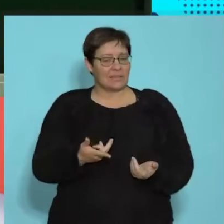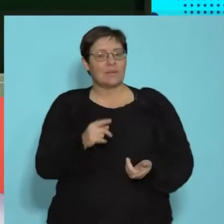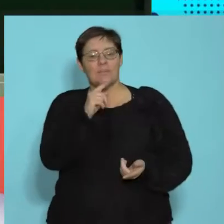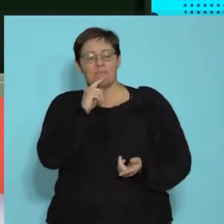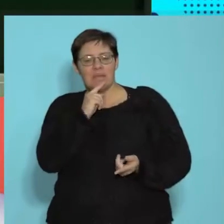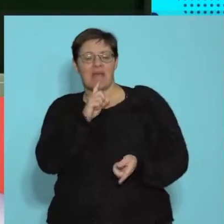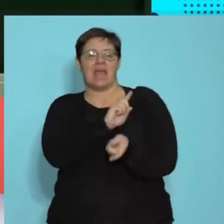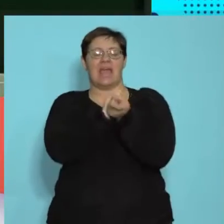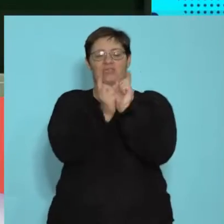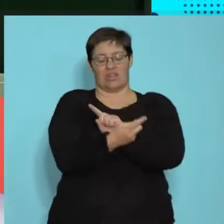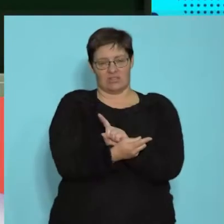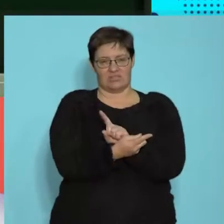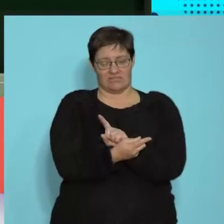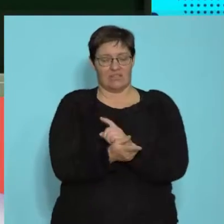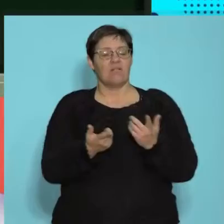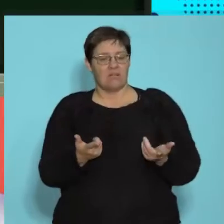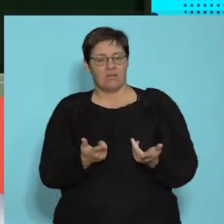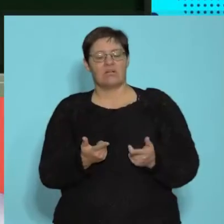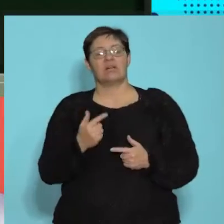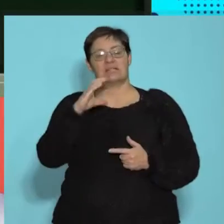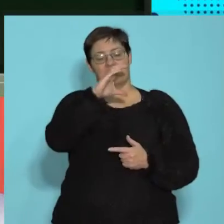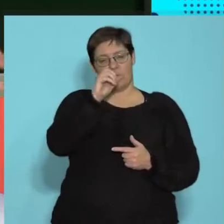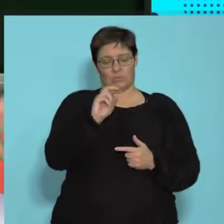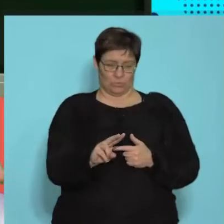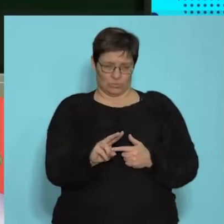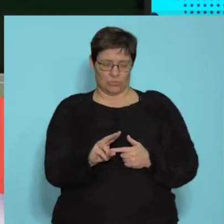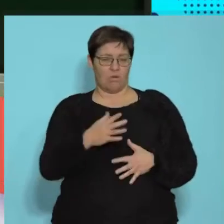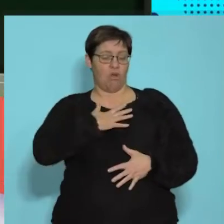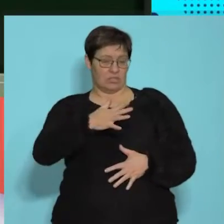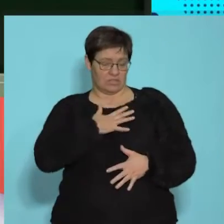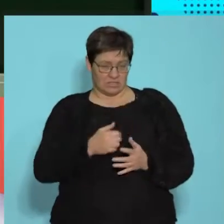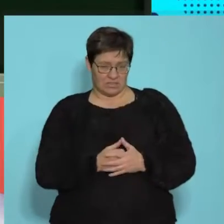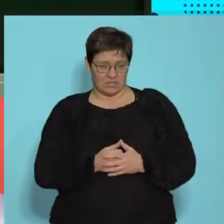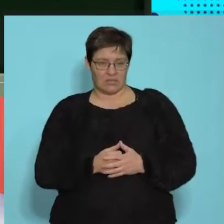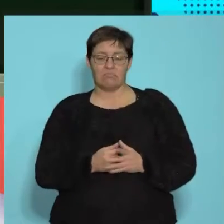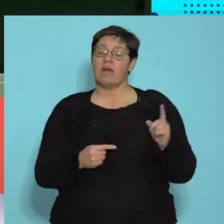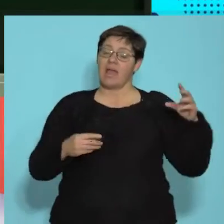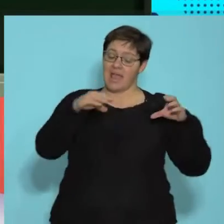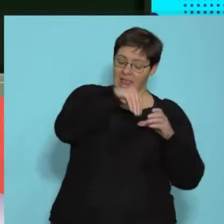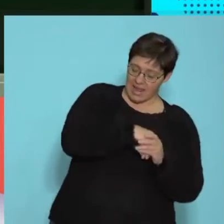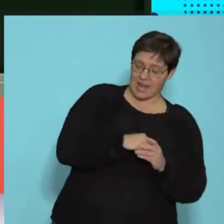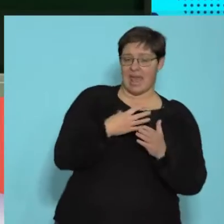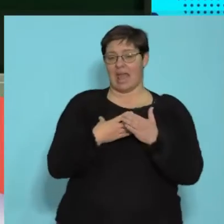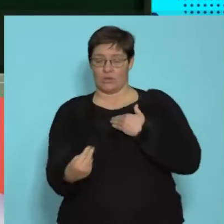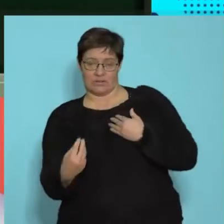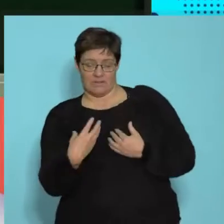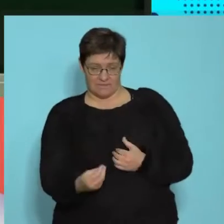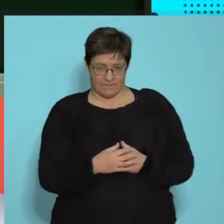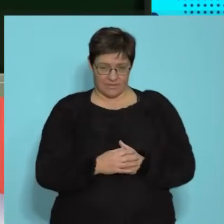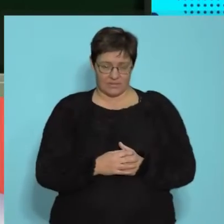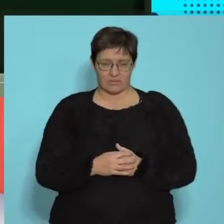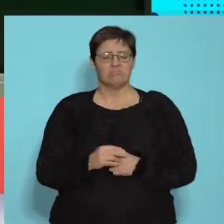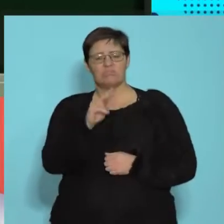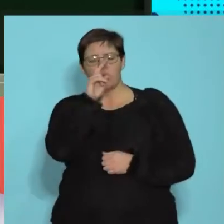exchange? When I exchange or swap, right, carbon dioxide and oxygen. One will move in, one will move